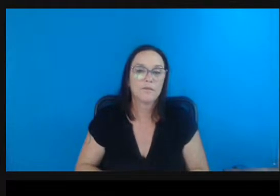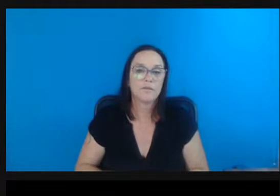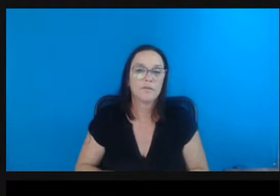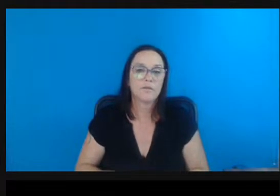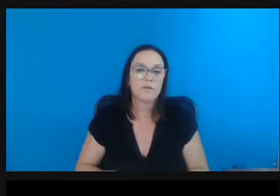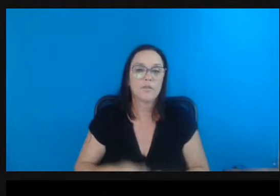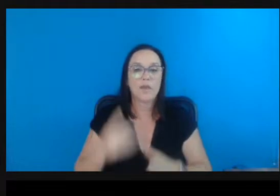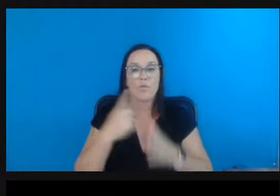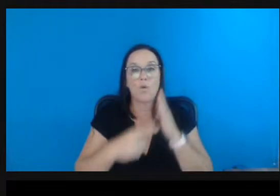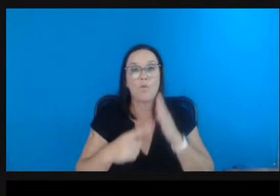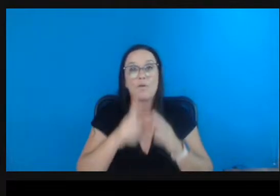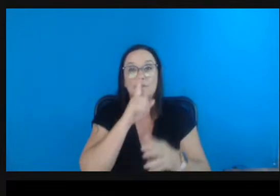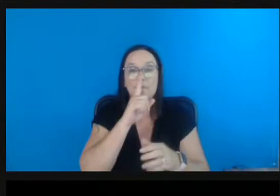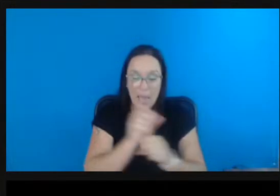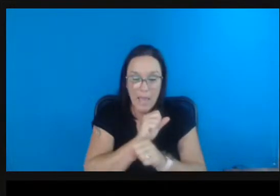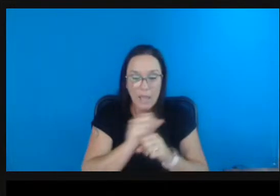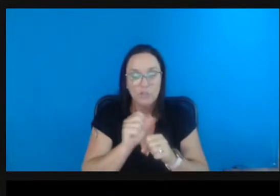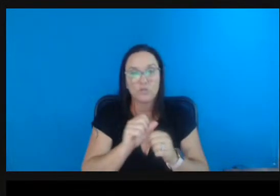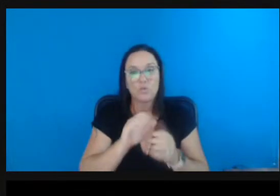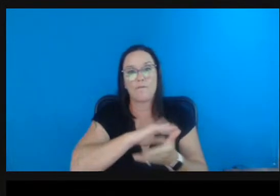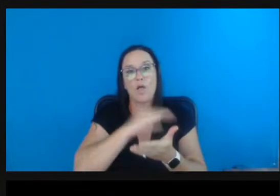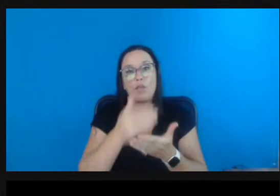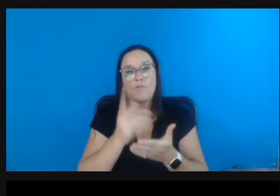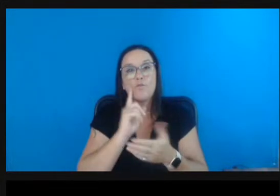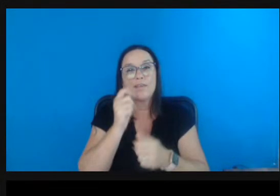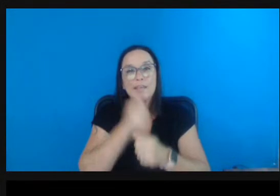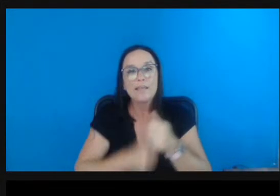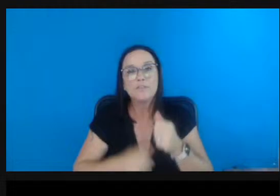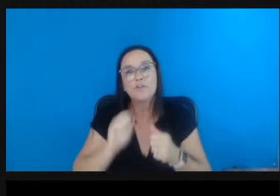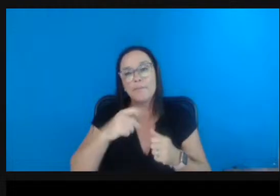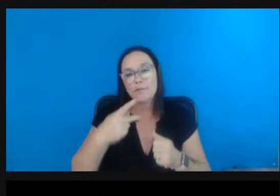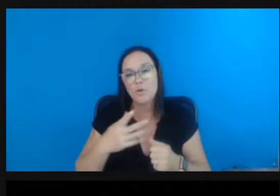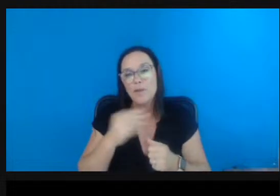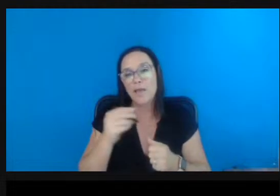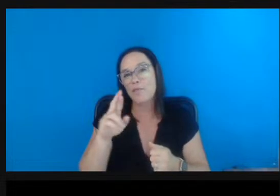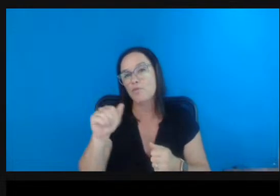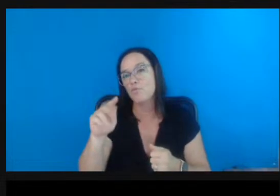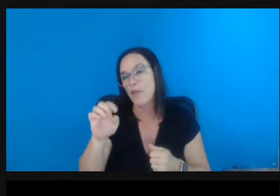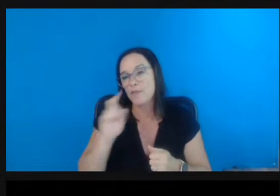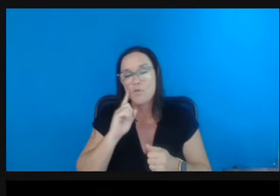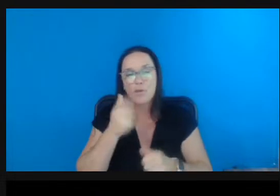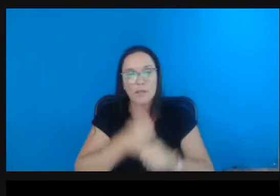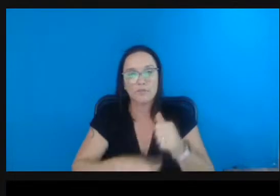volume for every episode and the rate of eruption for every episode in particular.